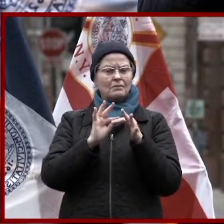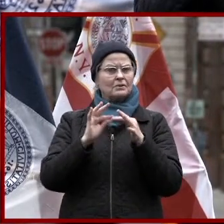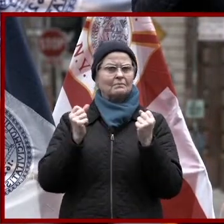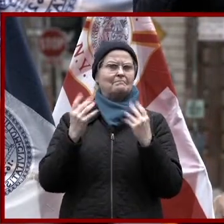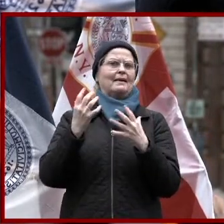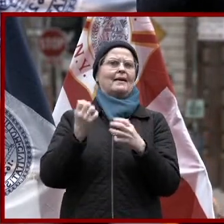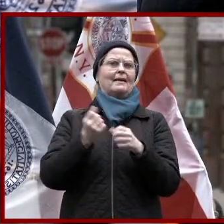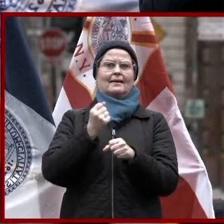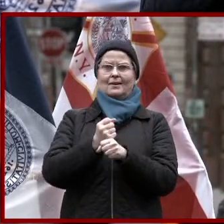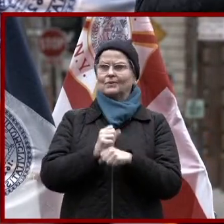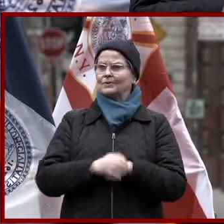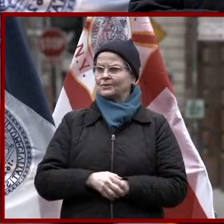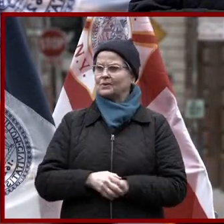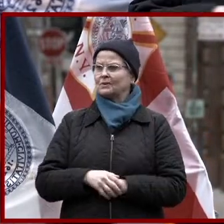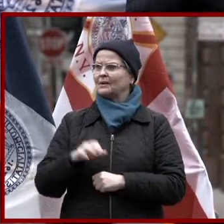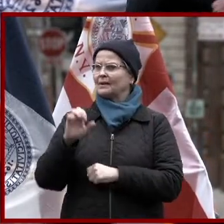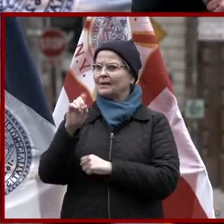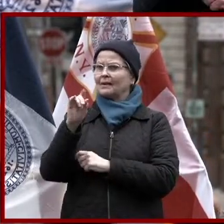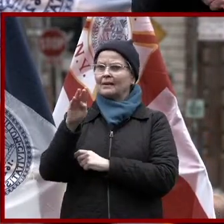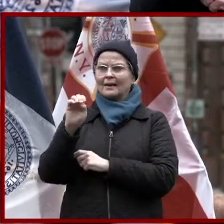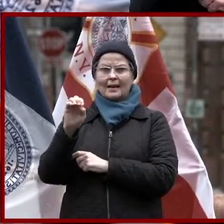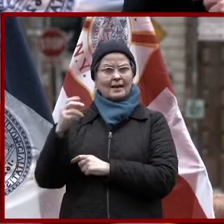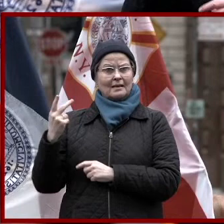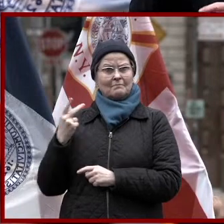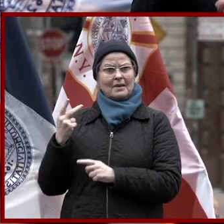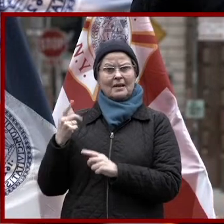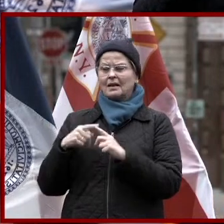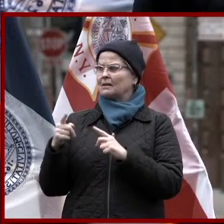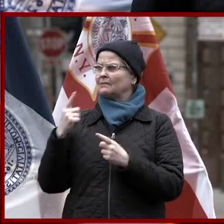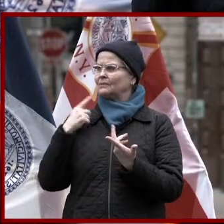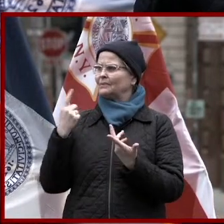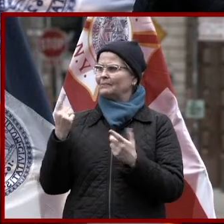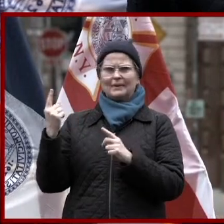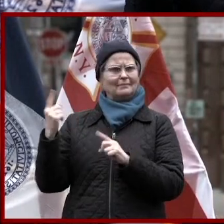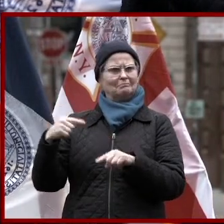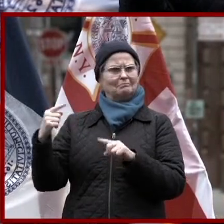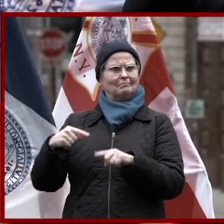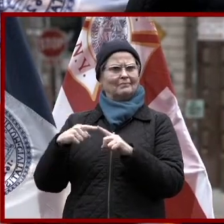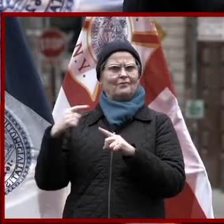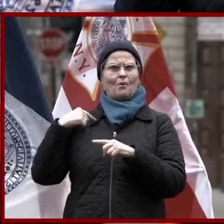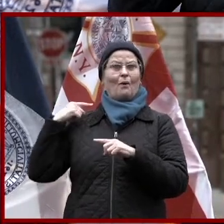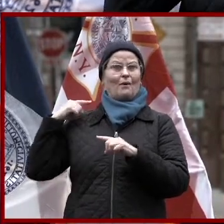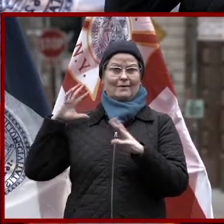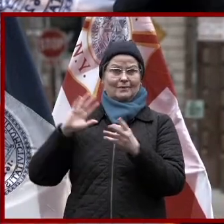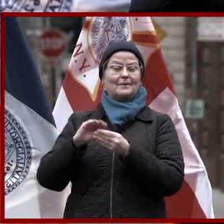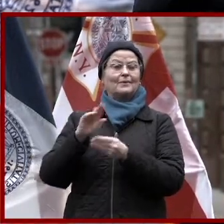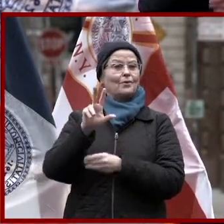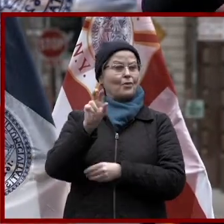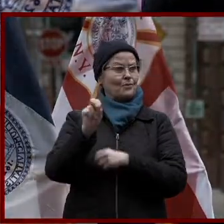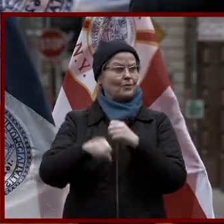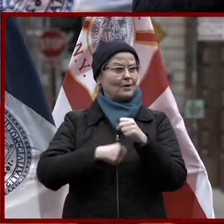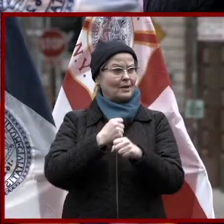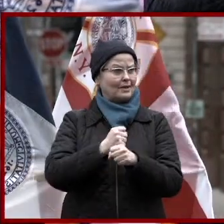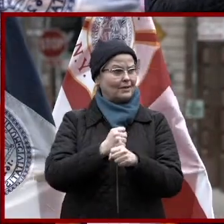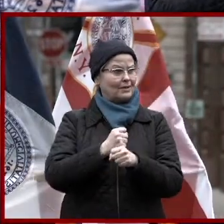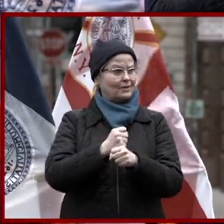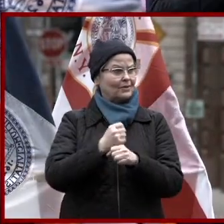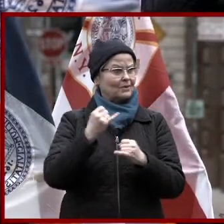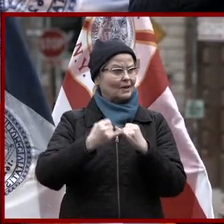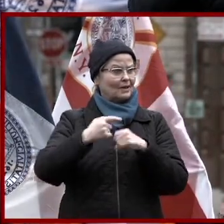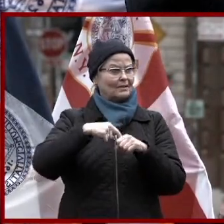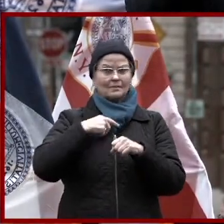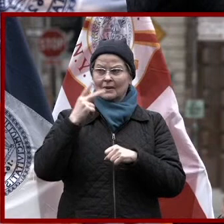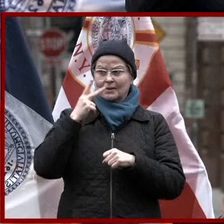years. Eddie and I have been coming here for the last 30 years. And the last time I actually saw